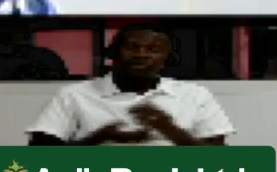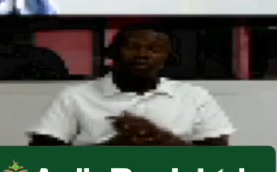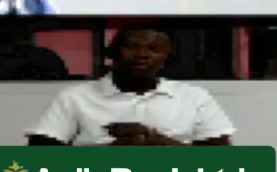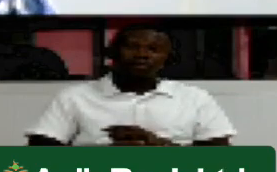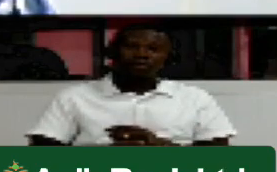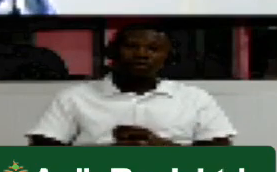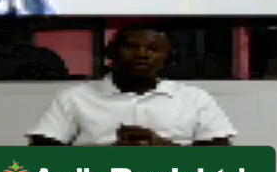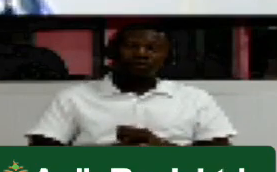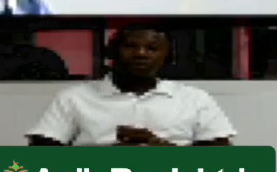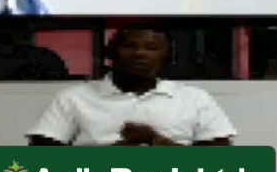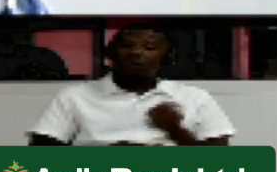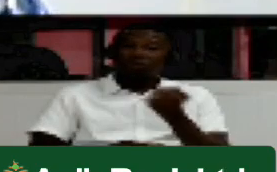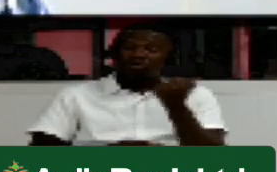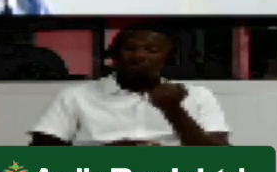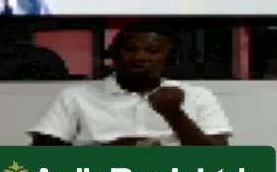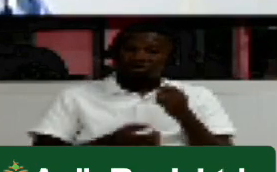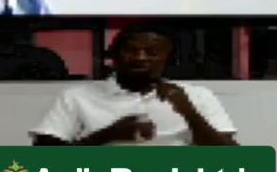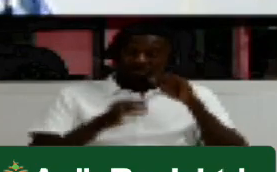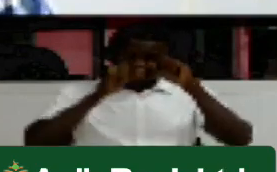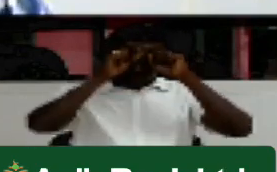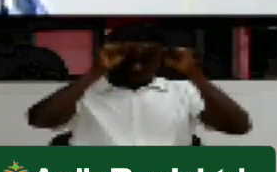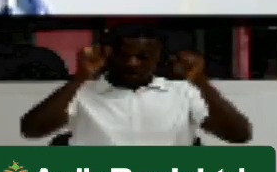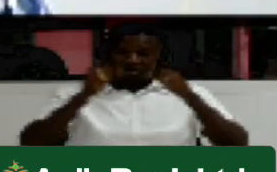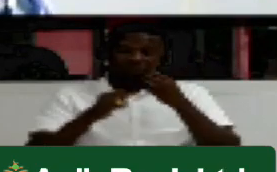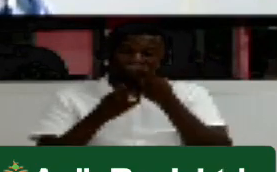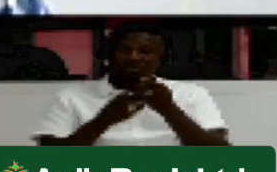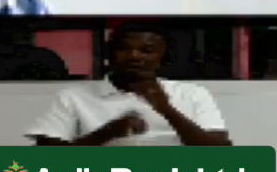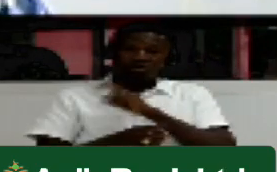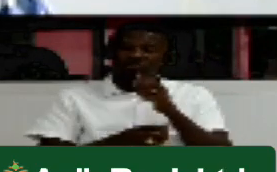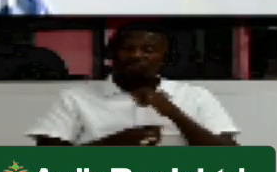Because the government said they could not provide air tickets for us.